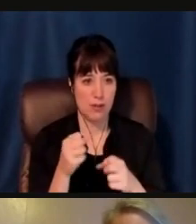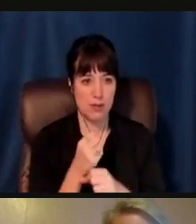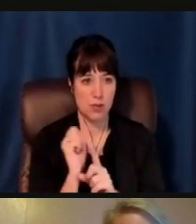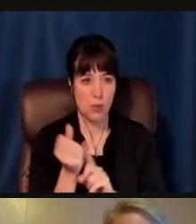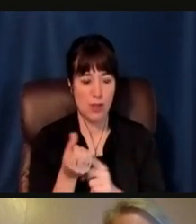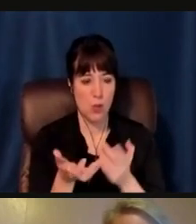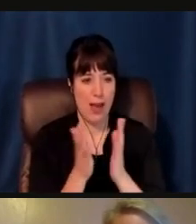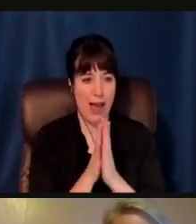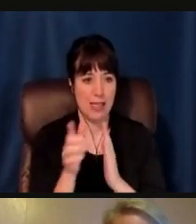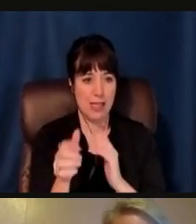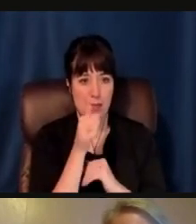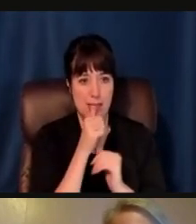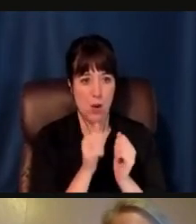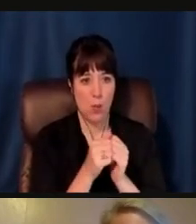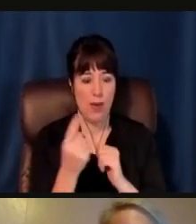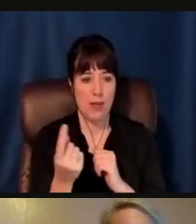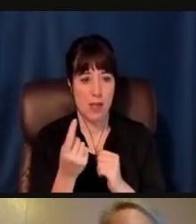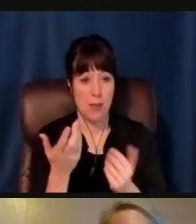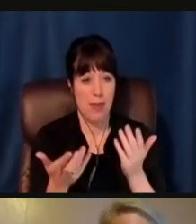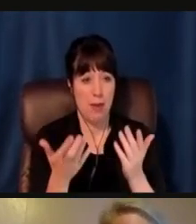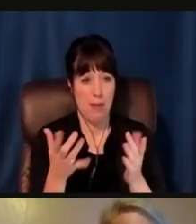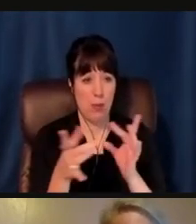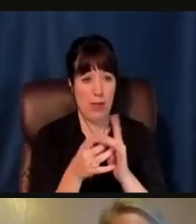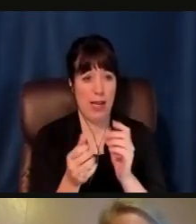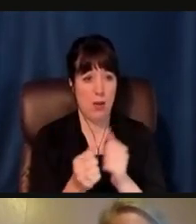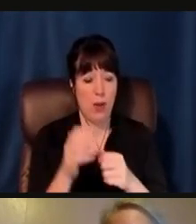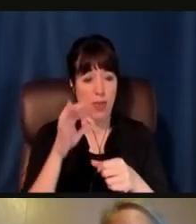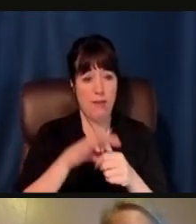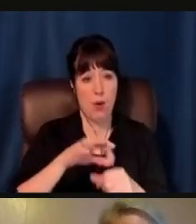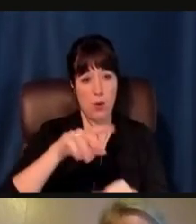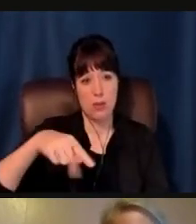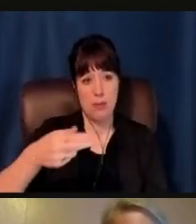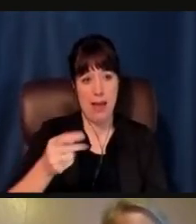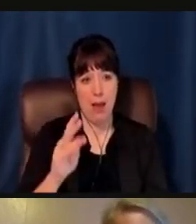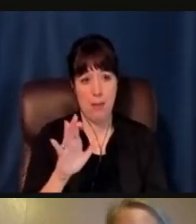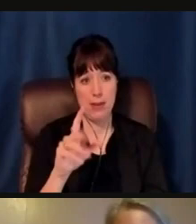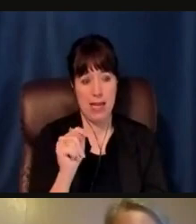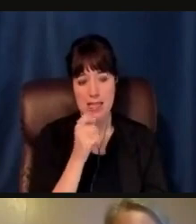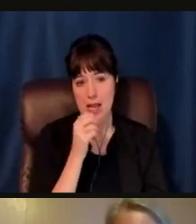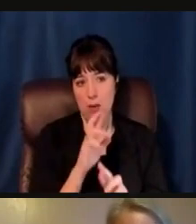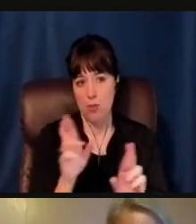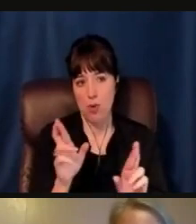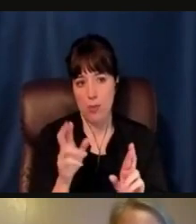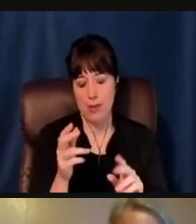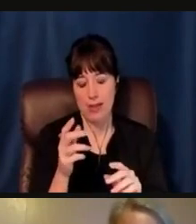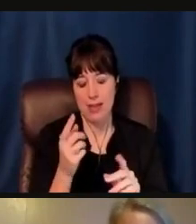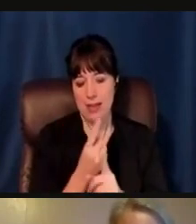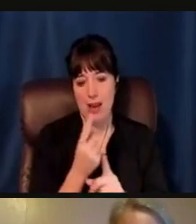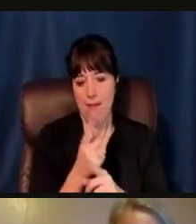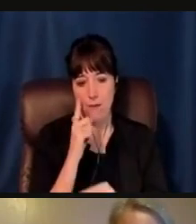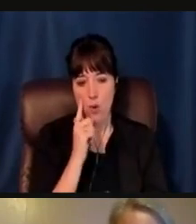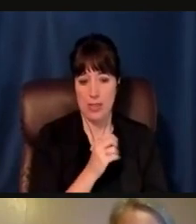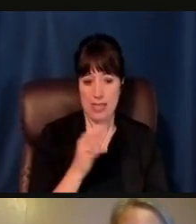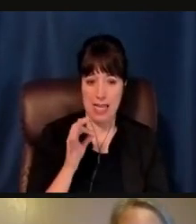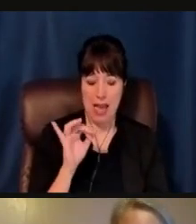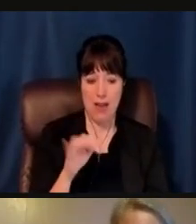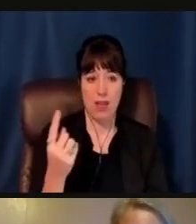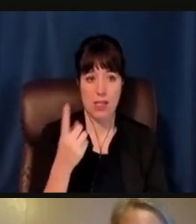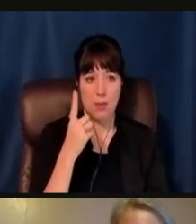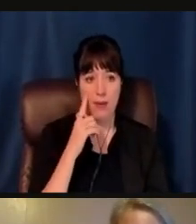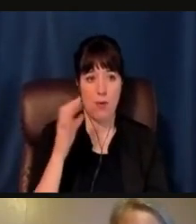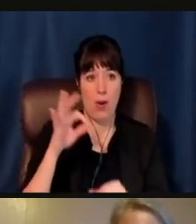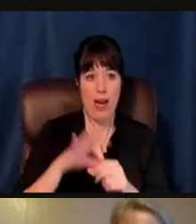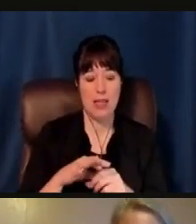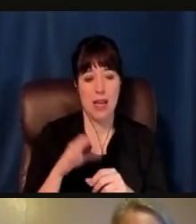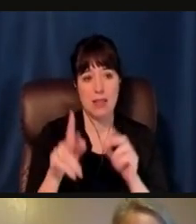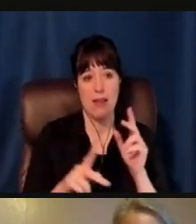to deal with something that might have to do with the voters pamphlet, because that's really not appropriate for staff. Mm-hmm. That's really something for elected officials to